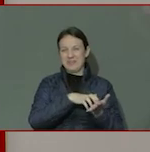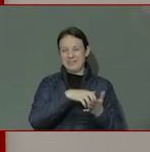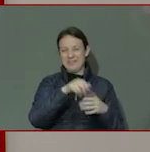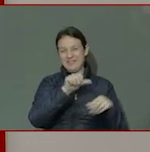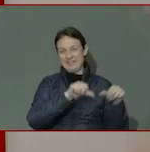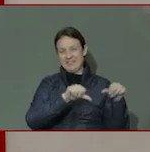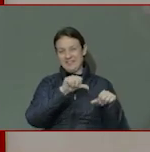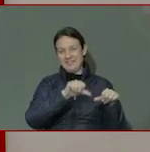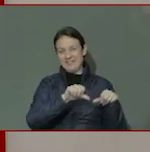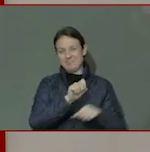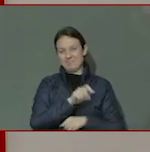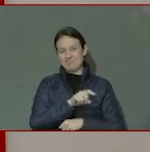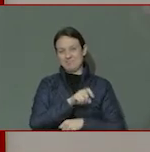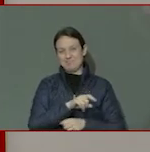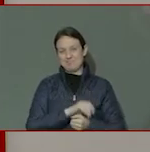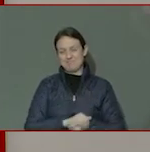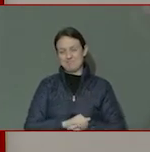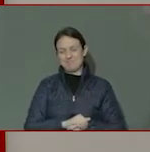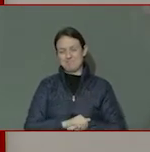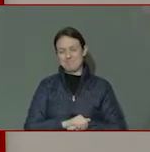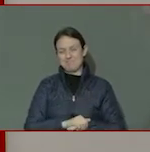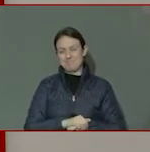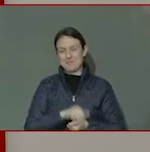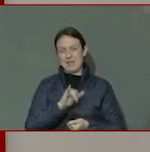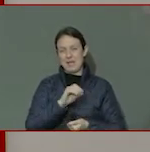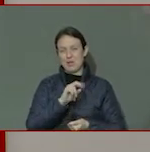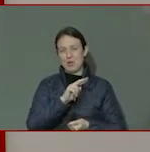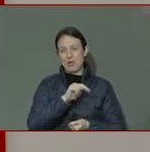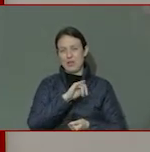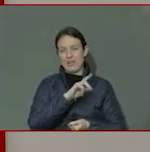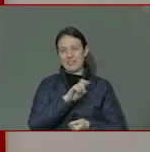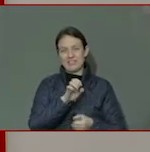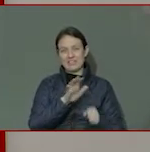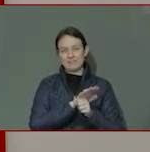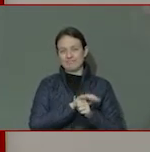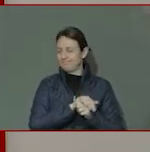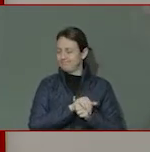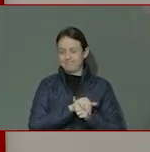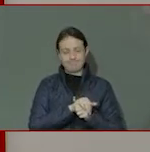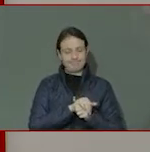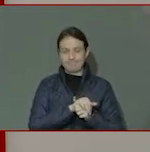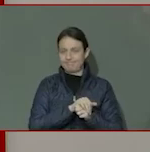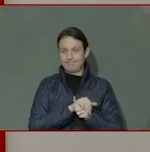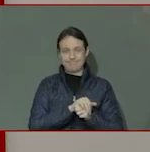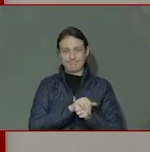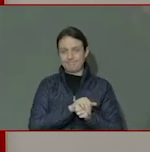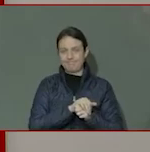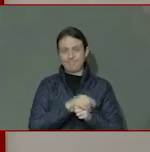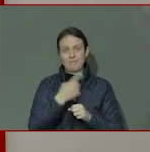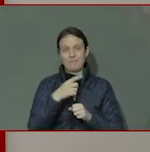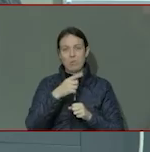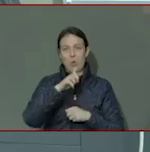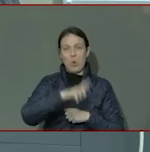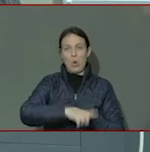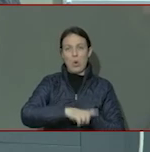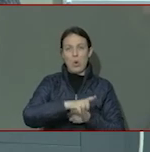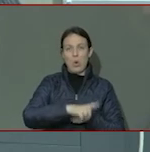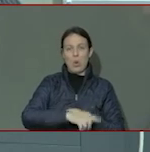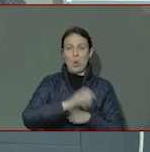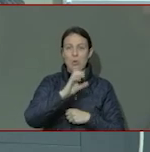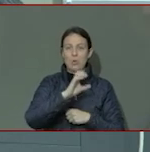acid. So it will ionize incompletely to form a lower concentration